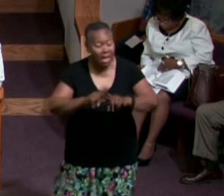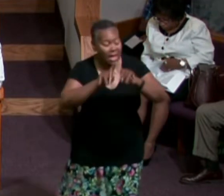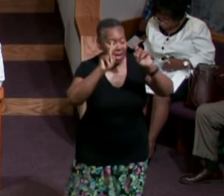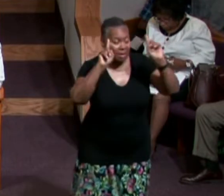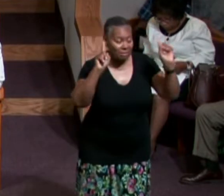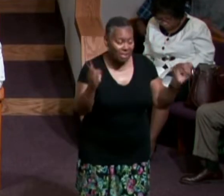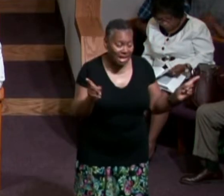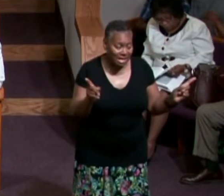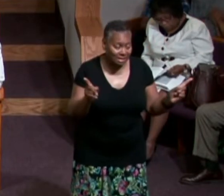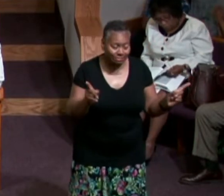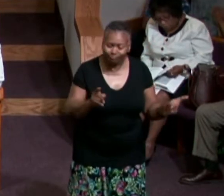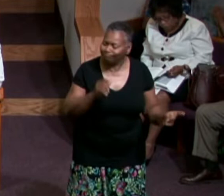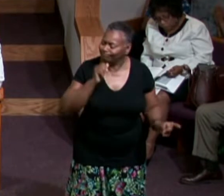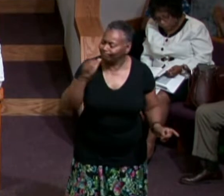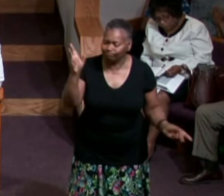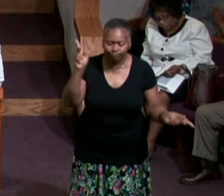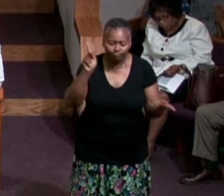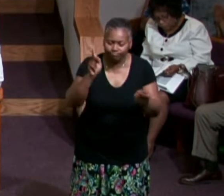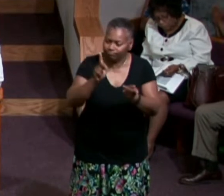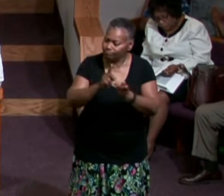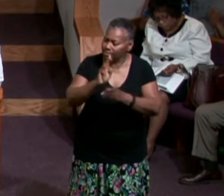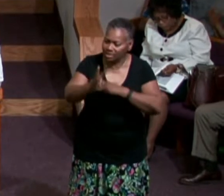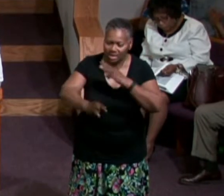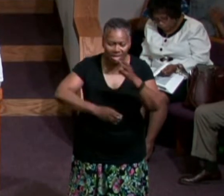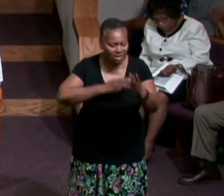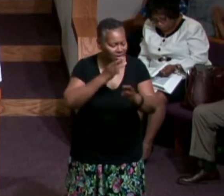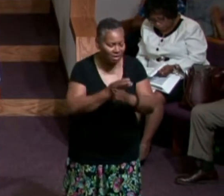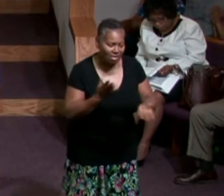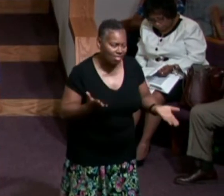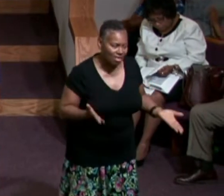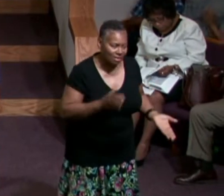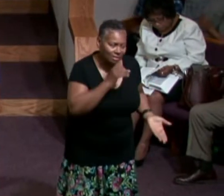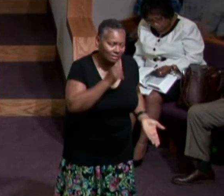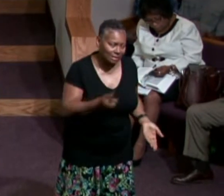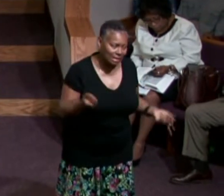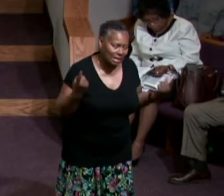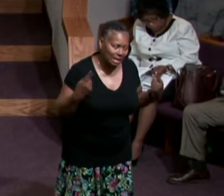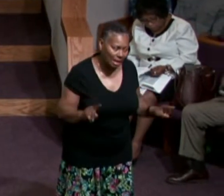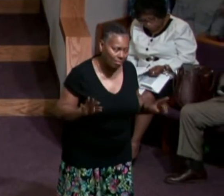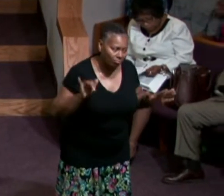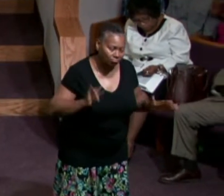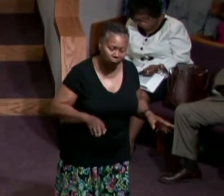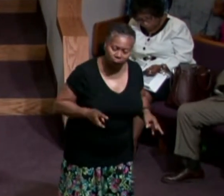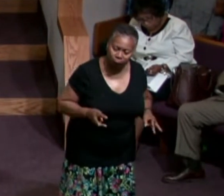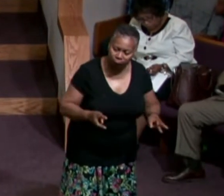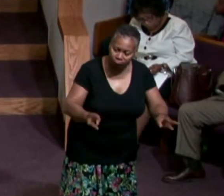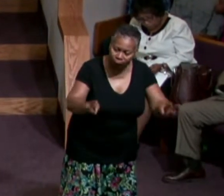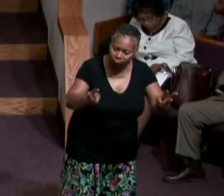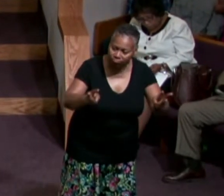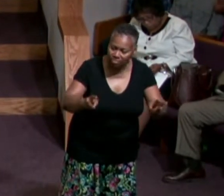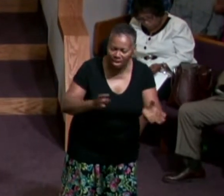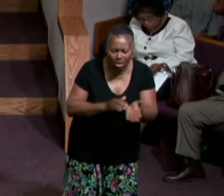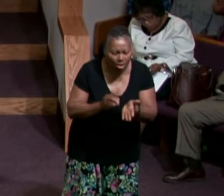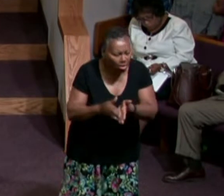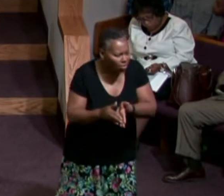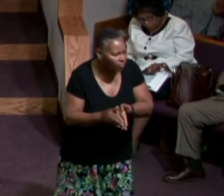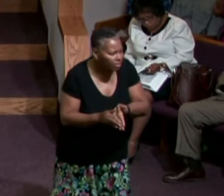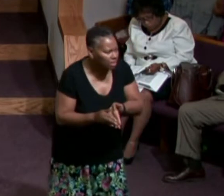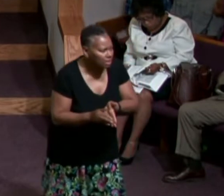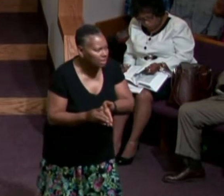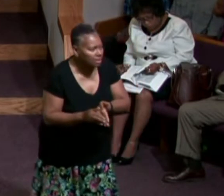an imperfect world, things don't always go in this order. Often there are